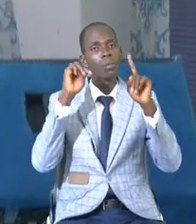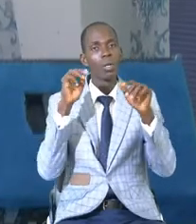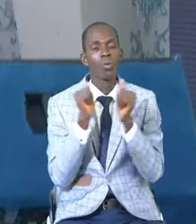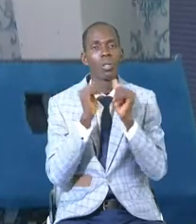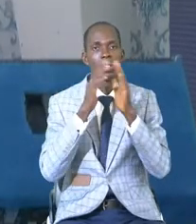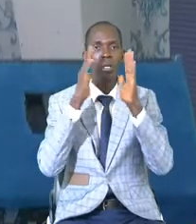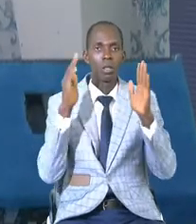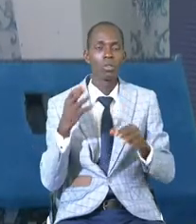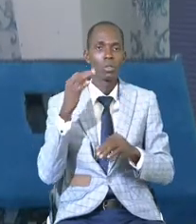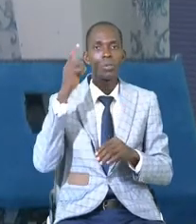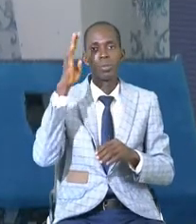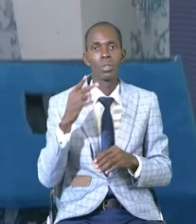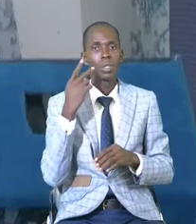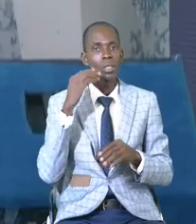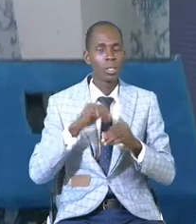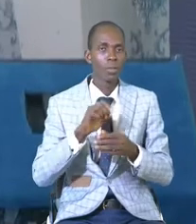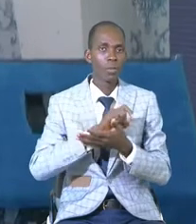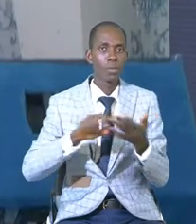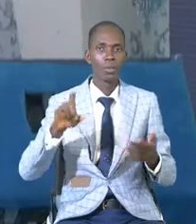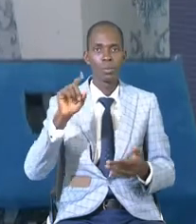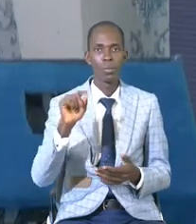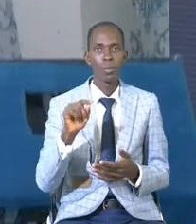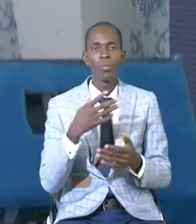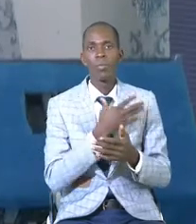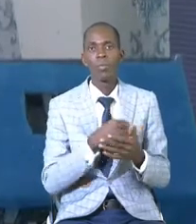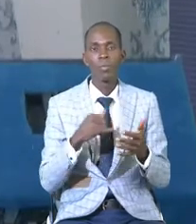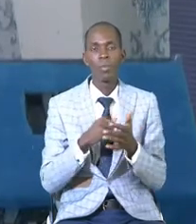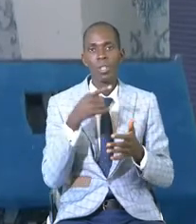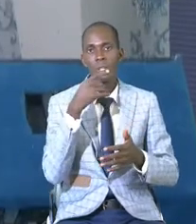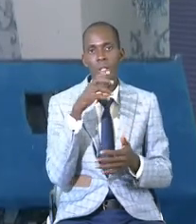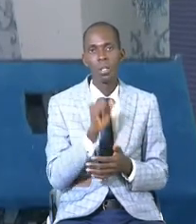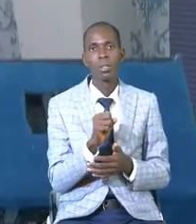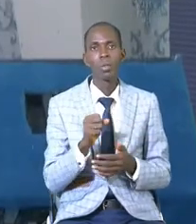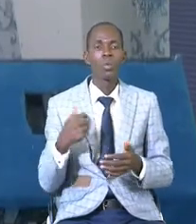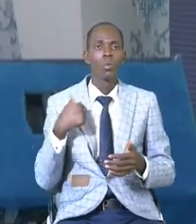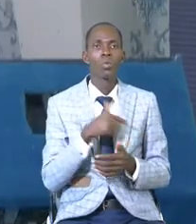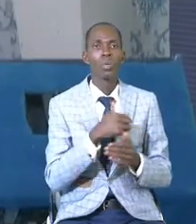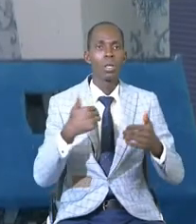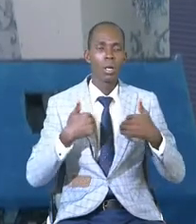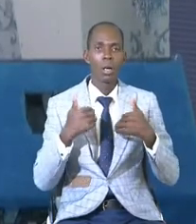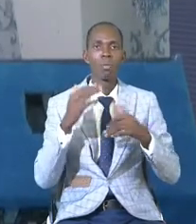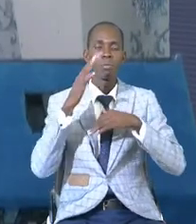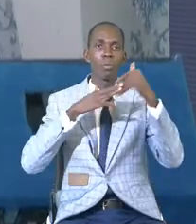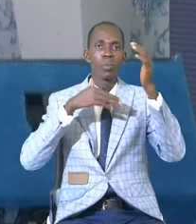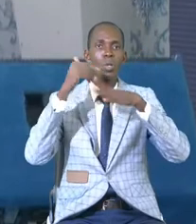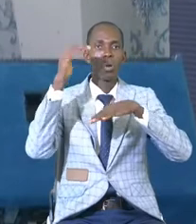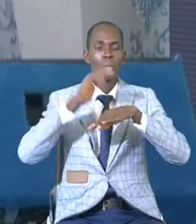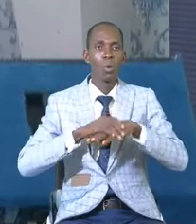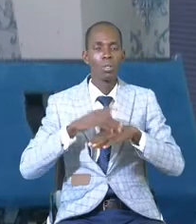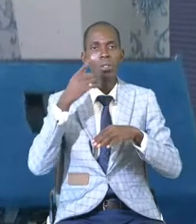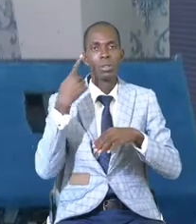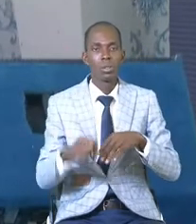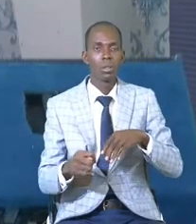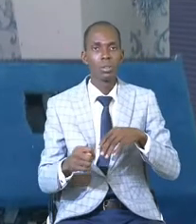verse 20. In verse 20, it says, and we're built upon the foundation of